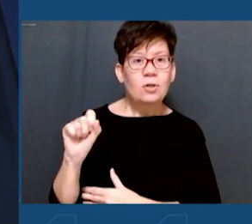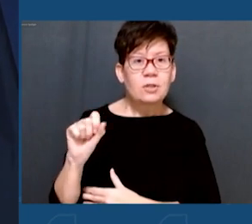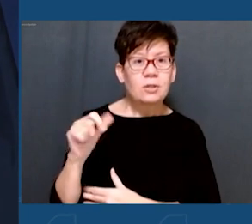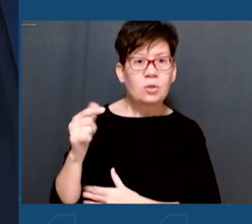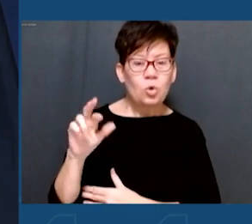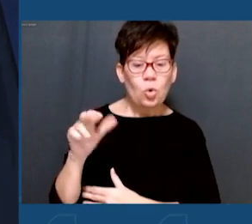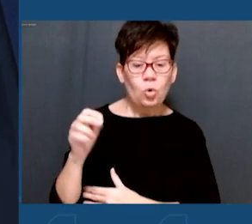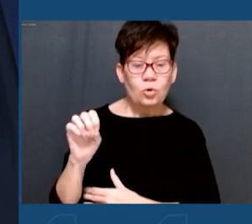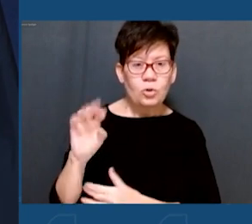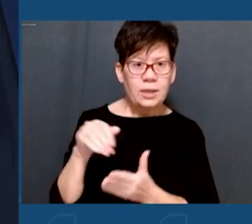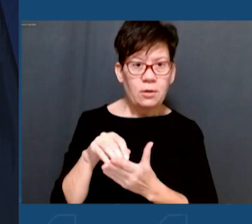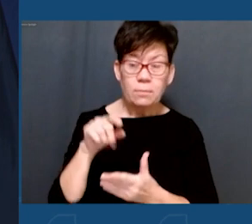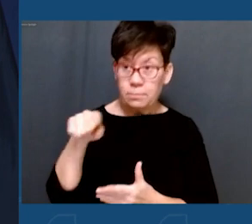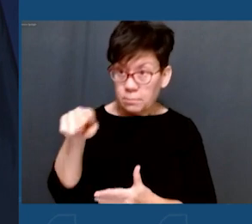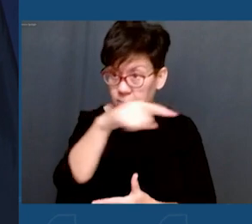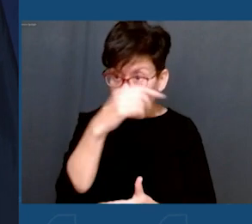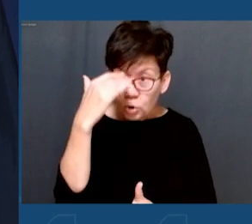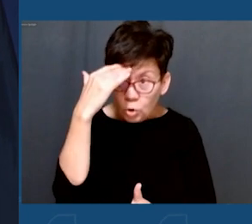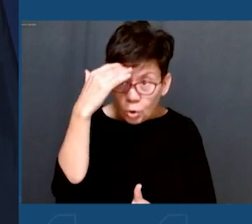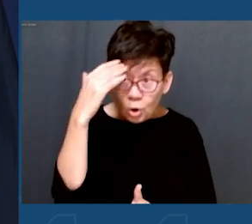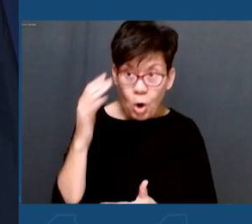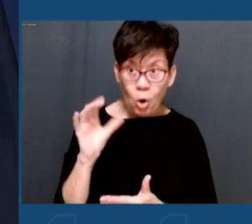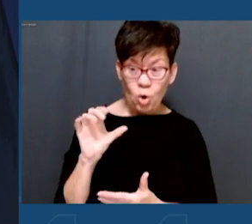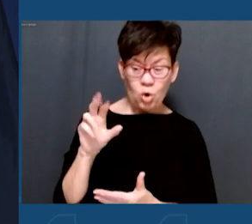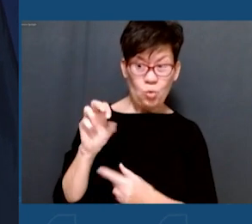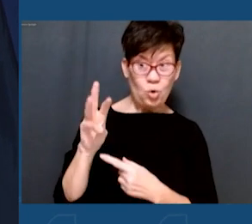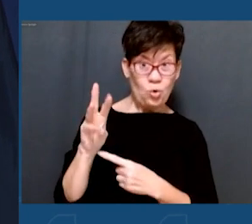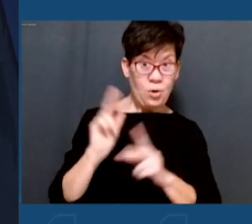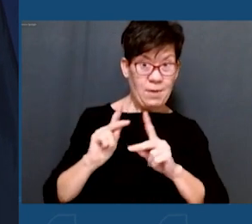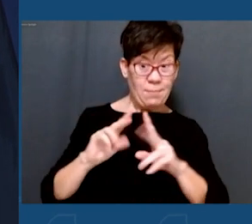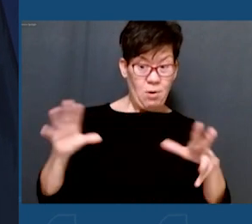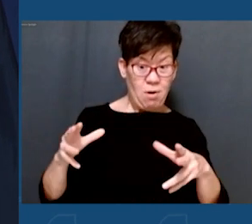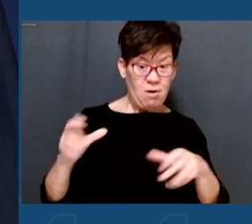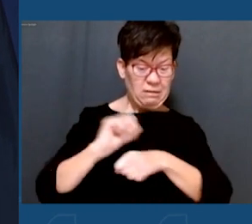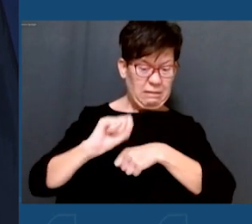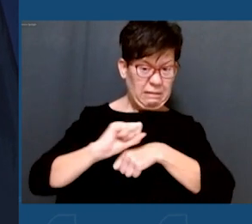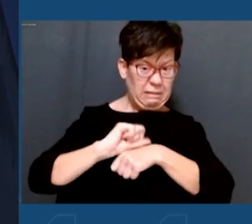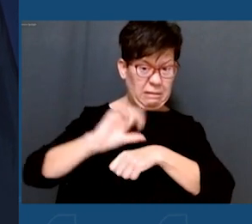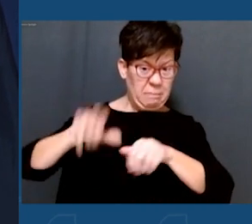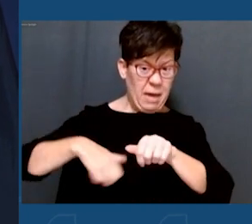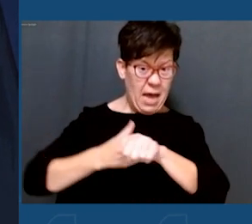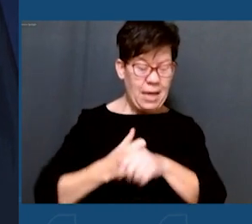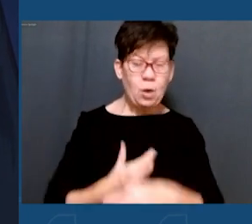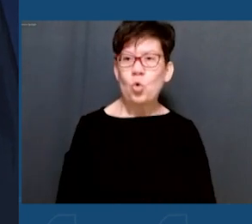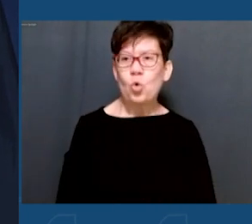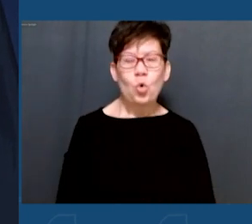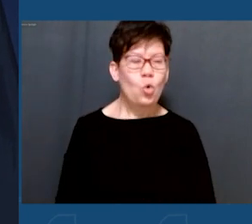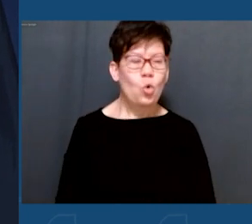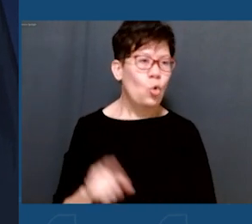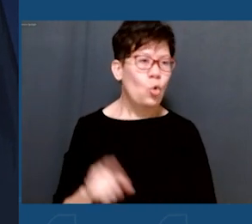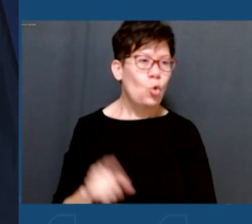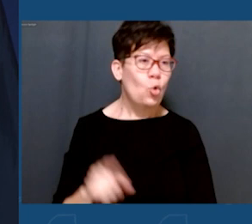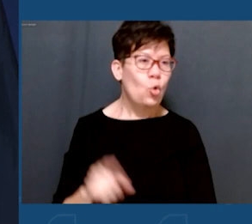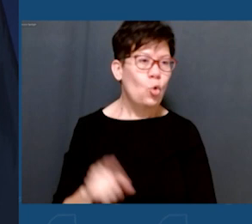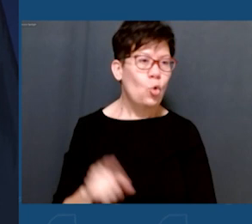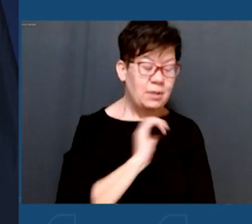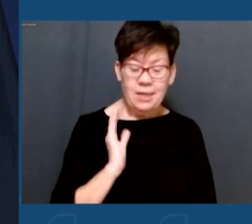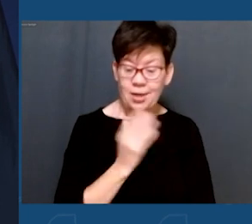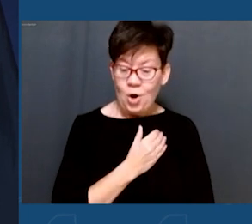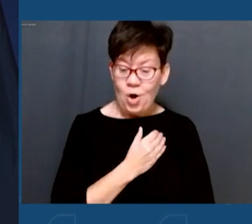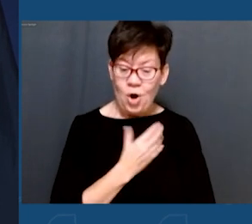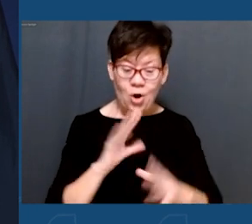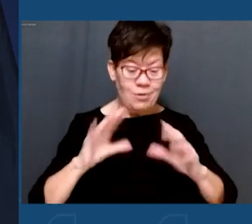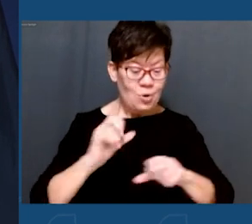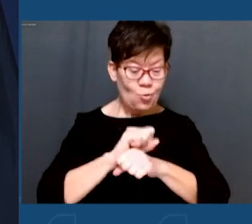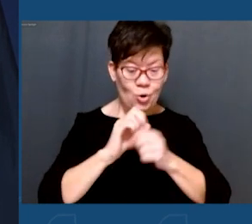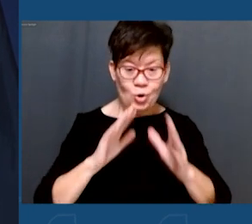know the crew of people that make that agency operate, you're missing out because the group that we've had the privilege to work with on this entire